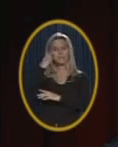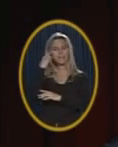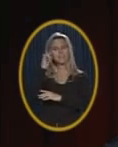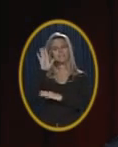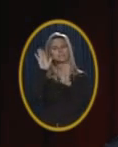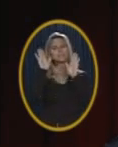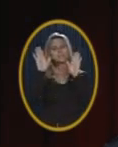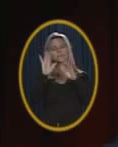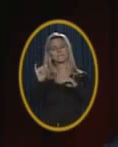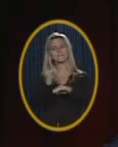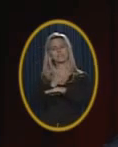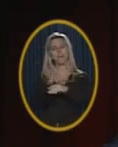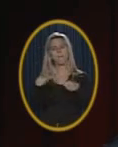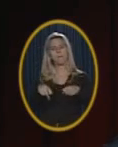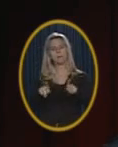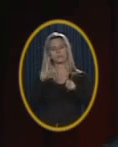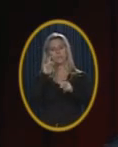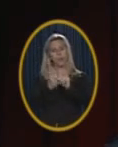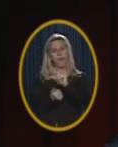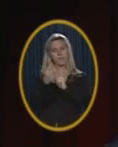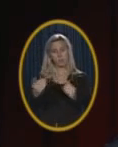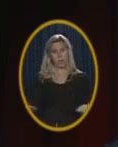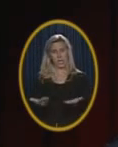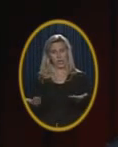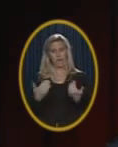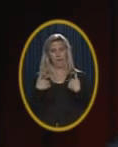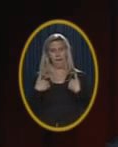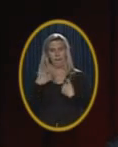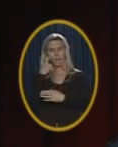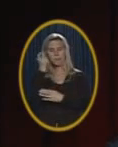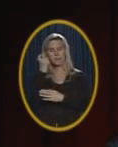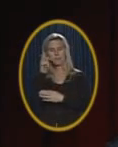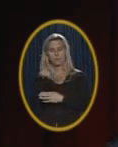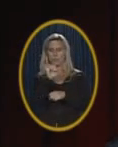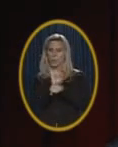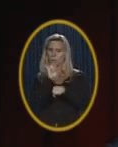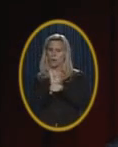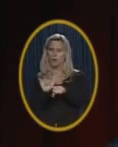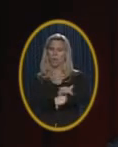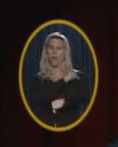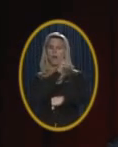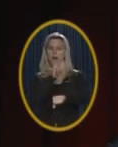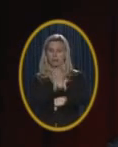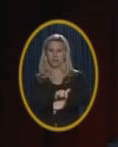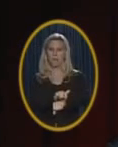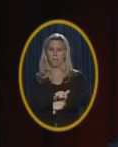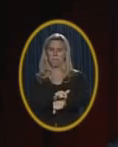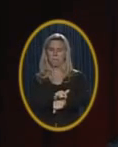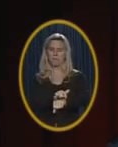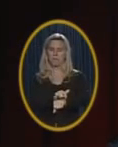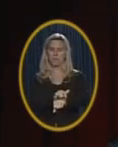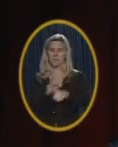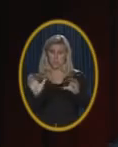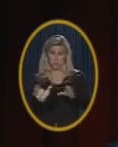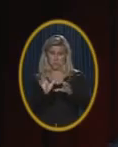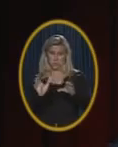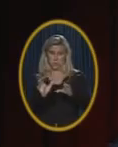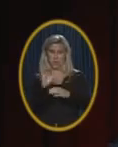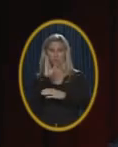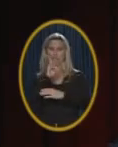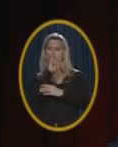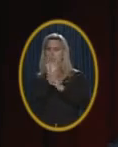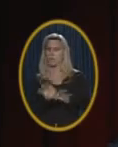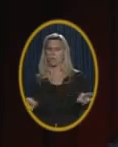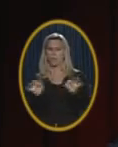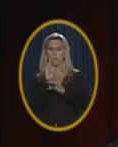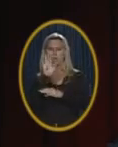wonderful job opportunity for everybody in this room to have, because I think you'll be working a long time, and what you'll be doing is very important to